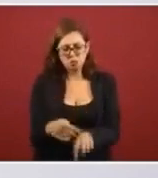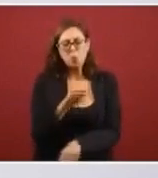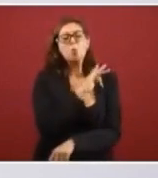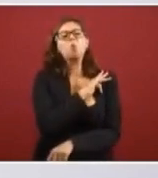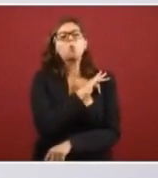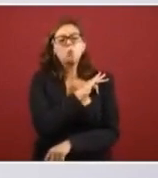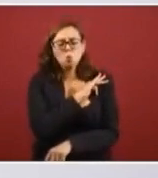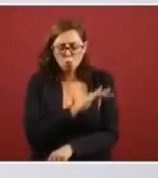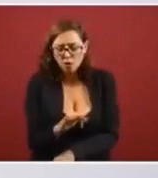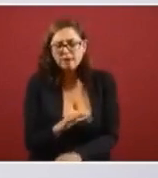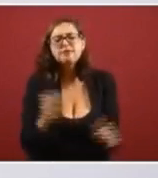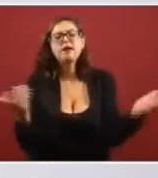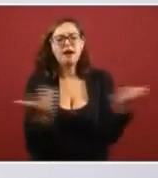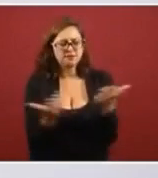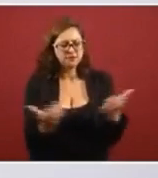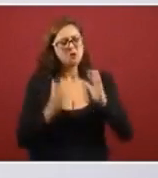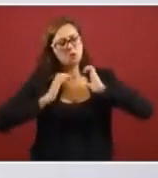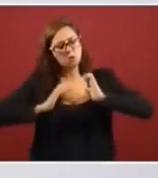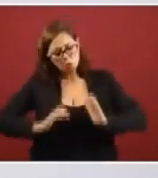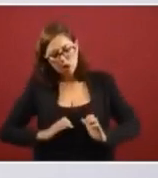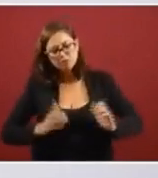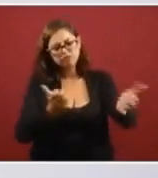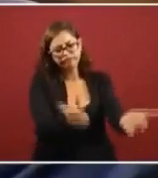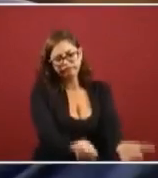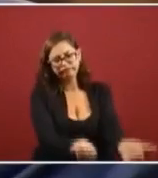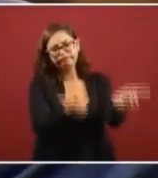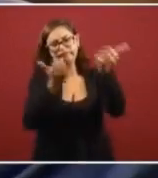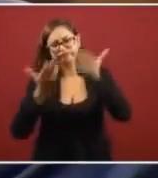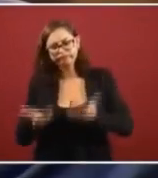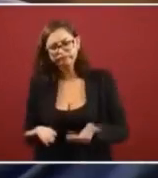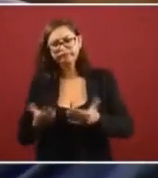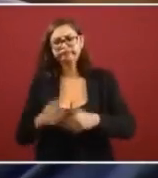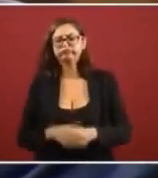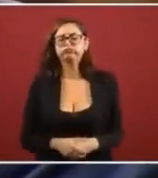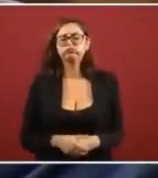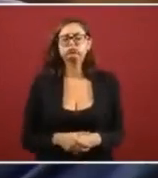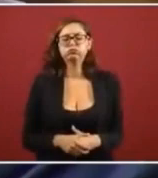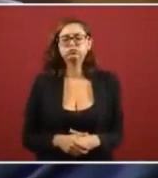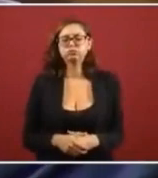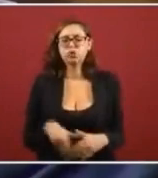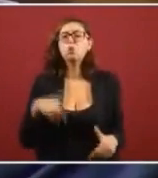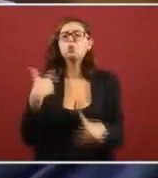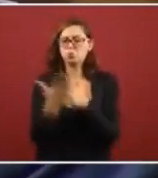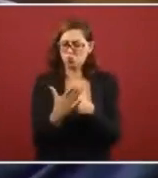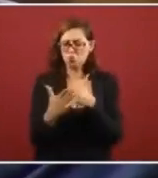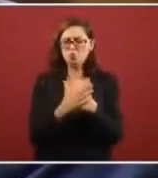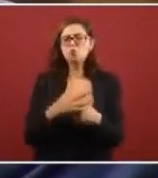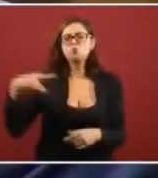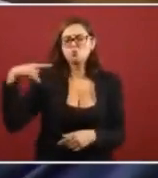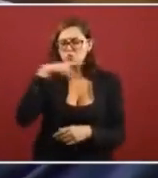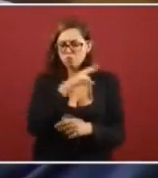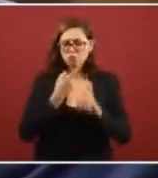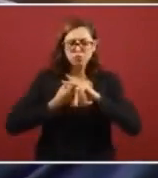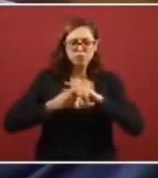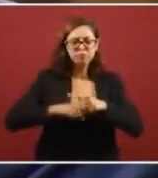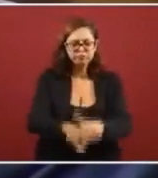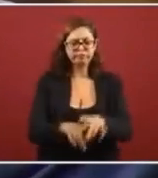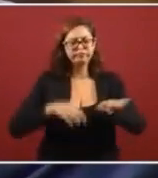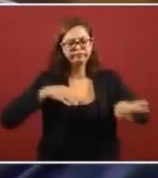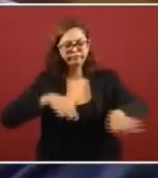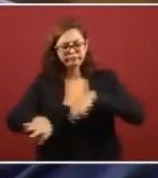favorable that they will be able to realize the action to pull out the body soon